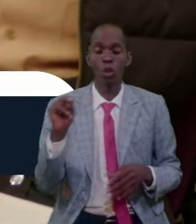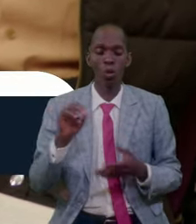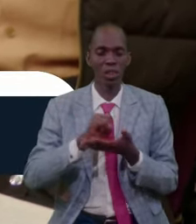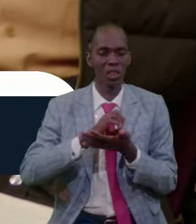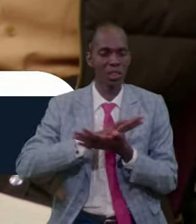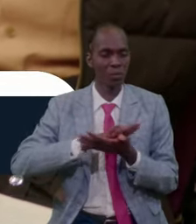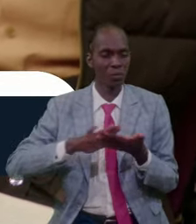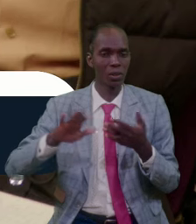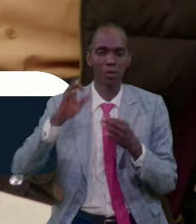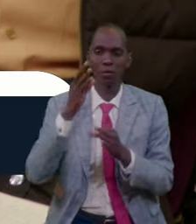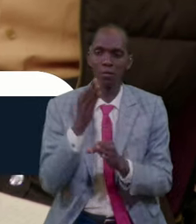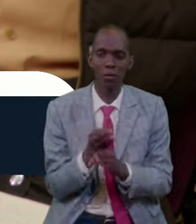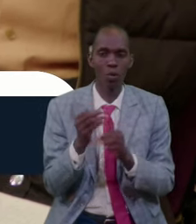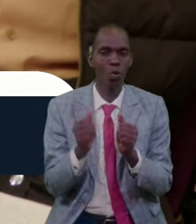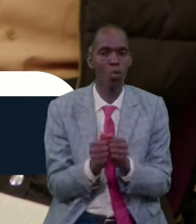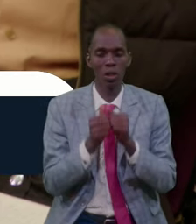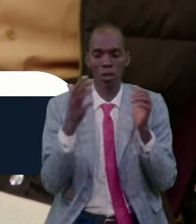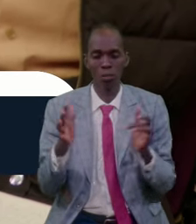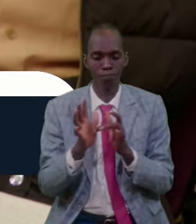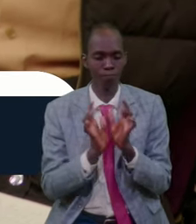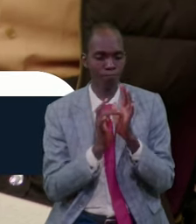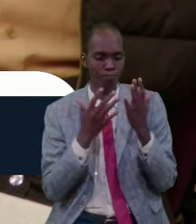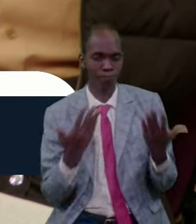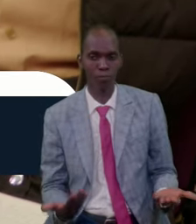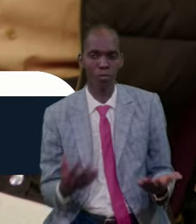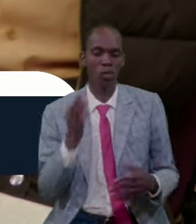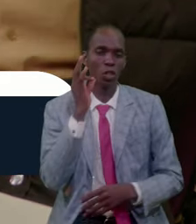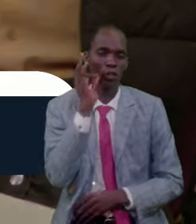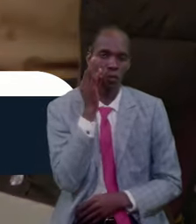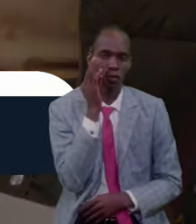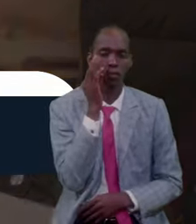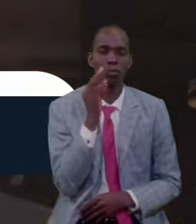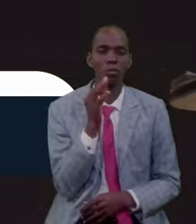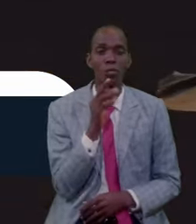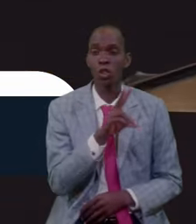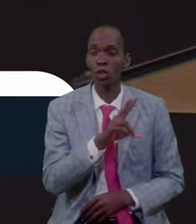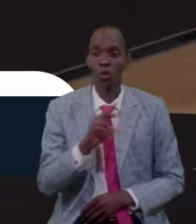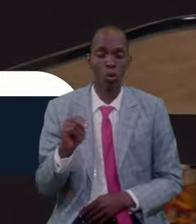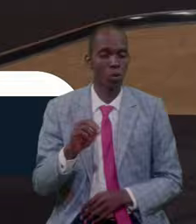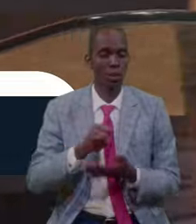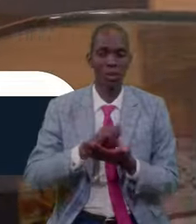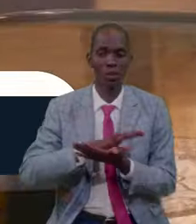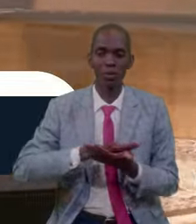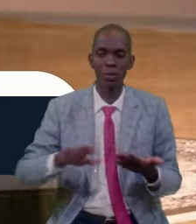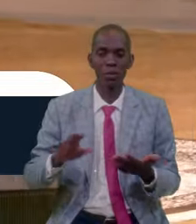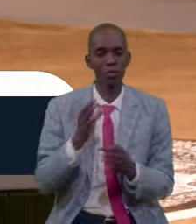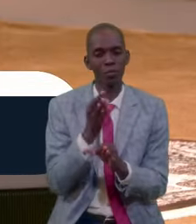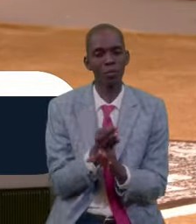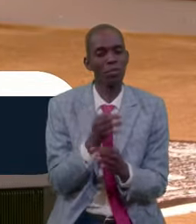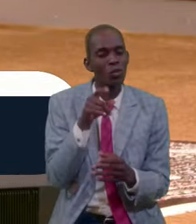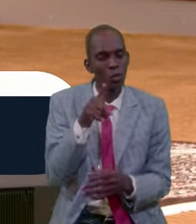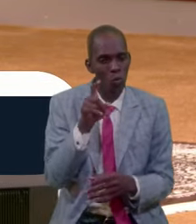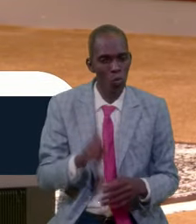faith without scriptural fruit. No sanctifying faith. It takes faith to